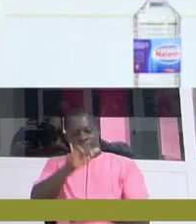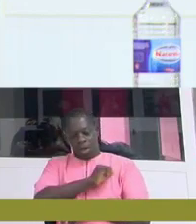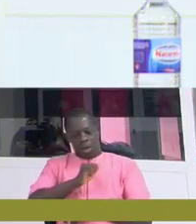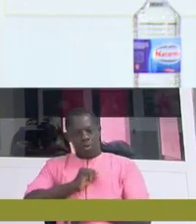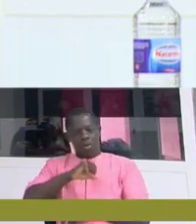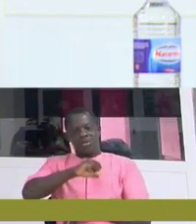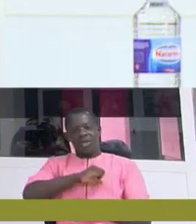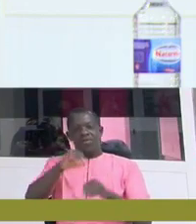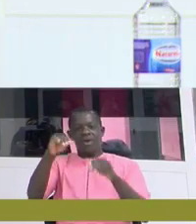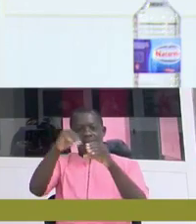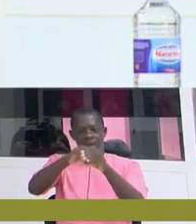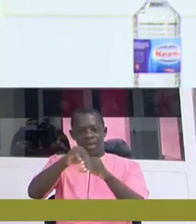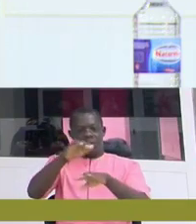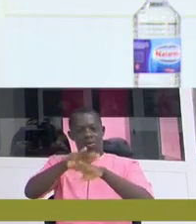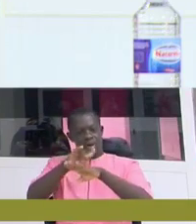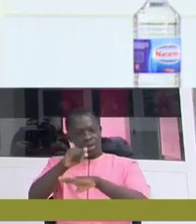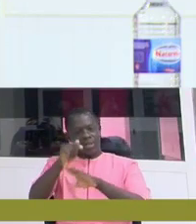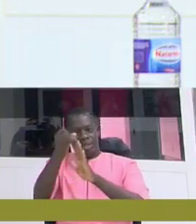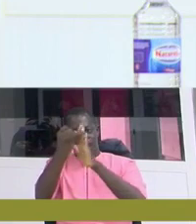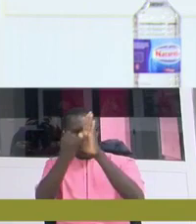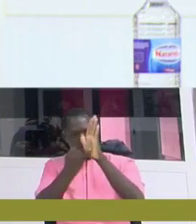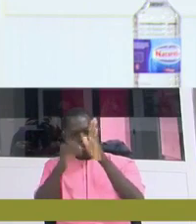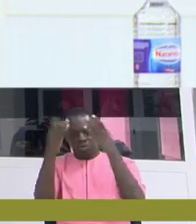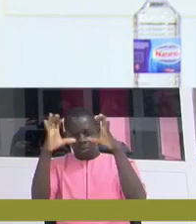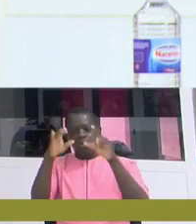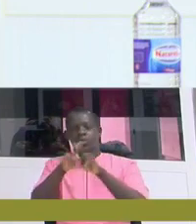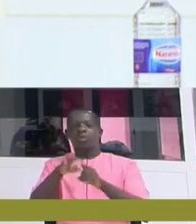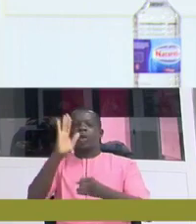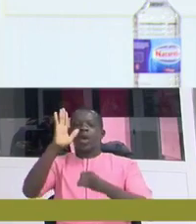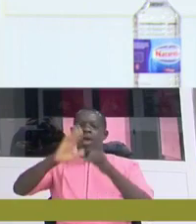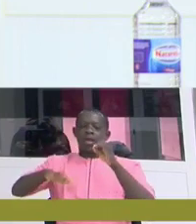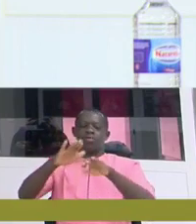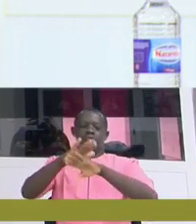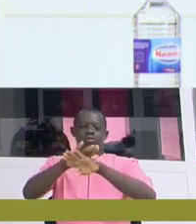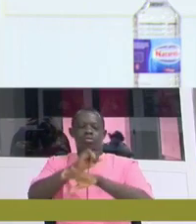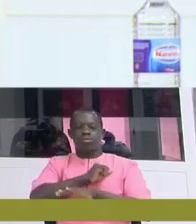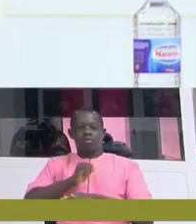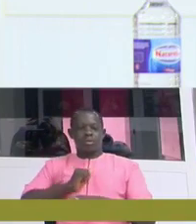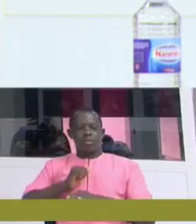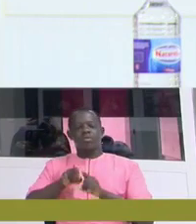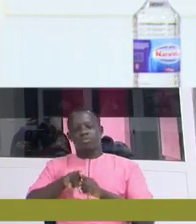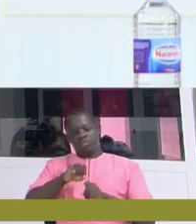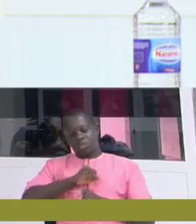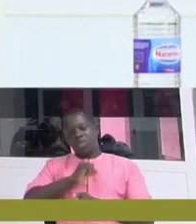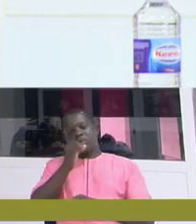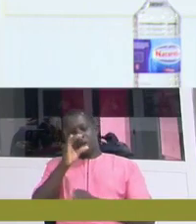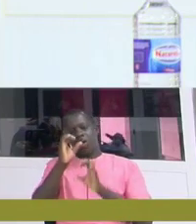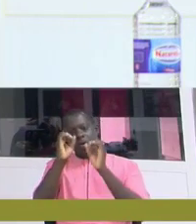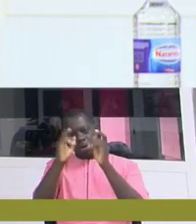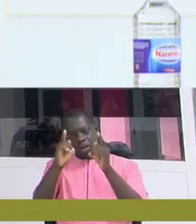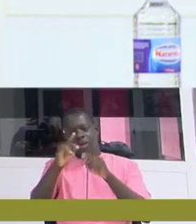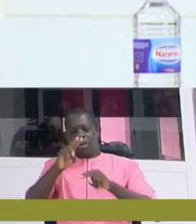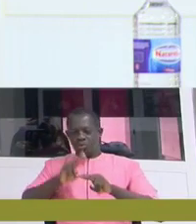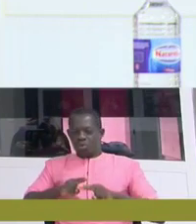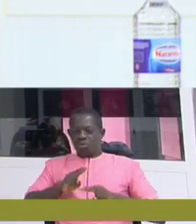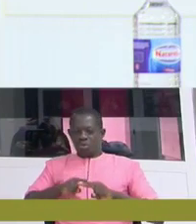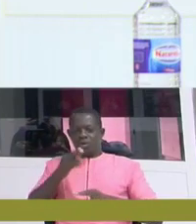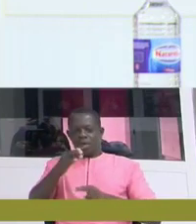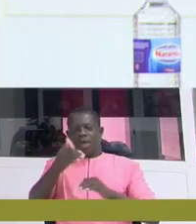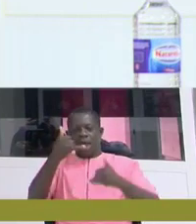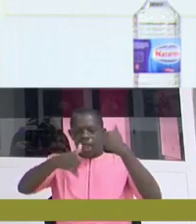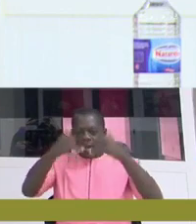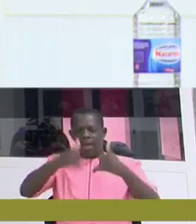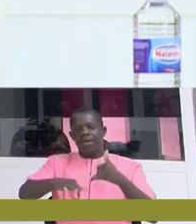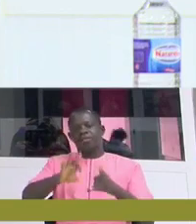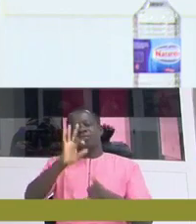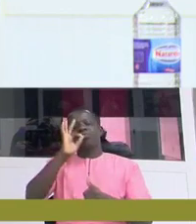if we get into that issue, it will end up on us. I said, okay. I sat there.